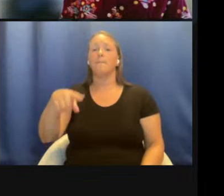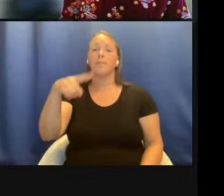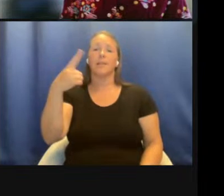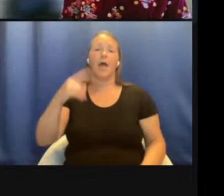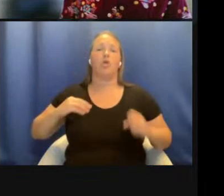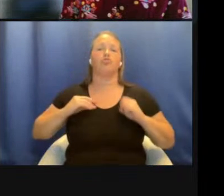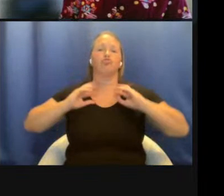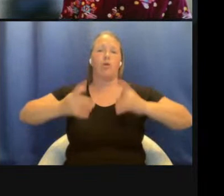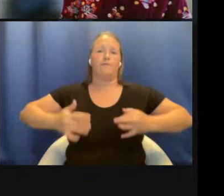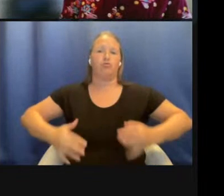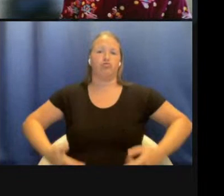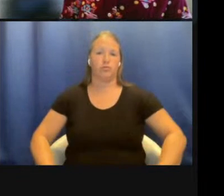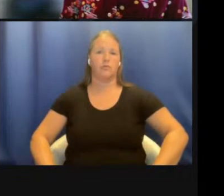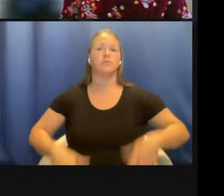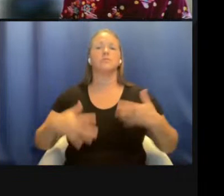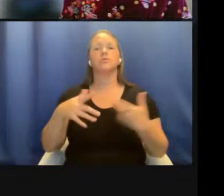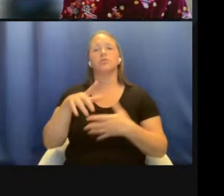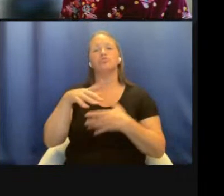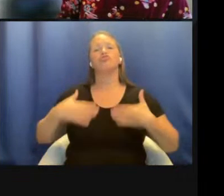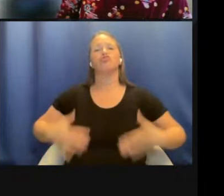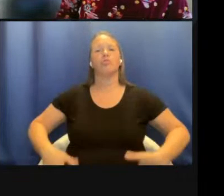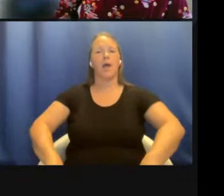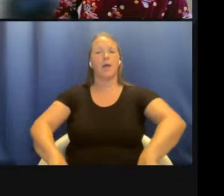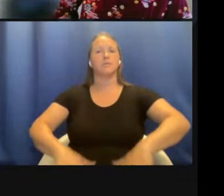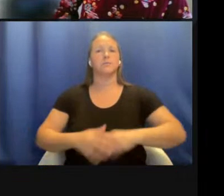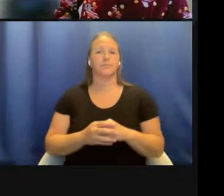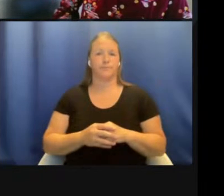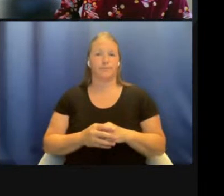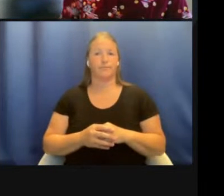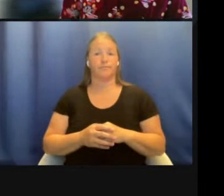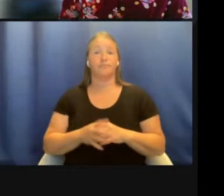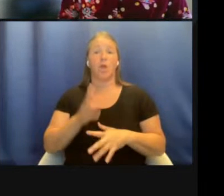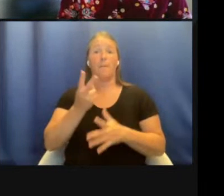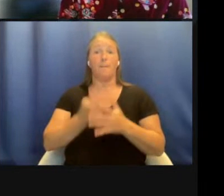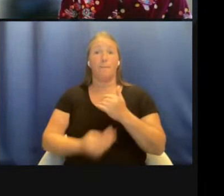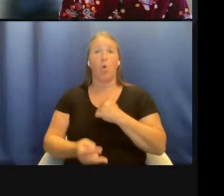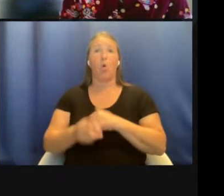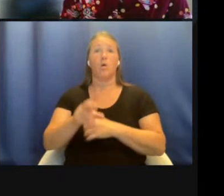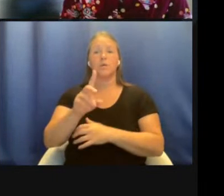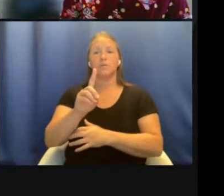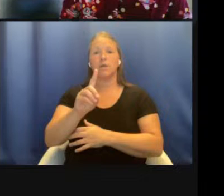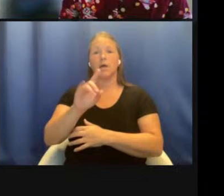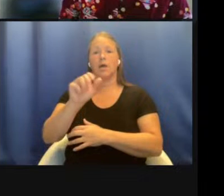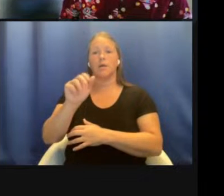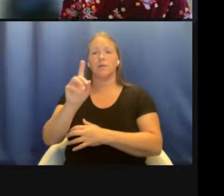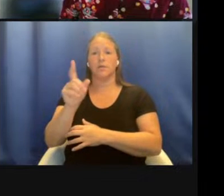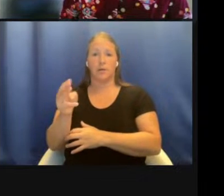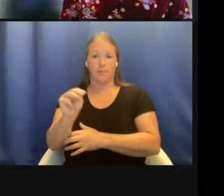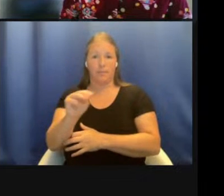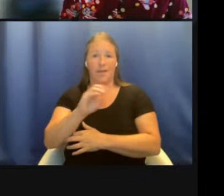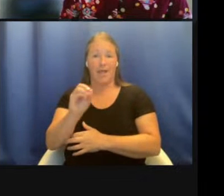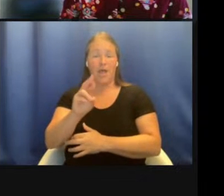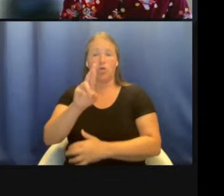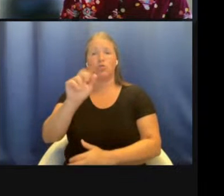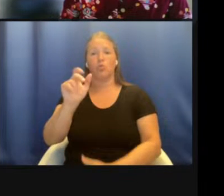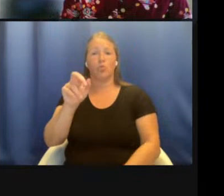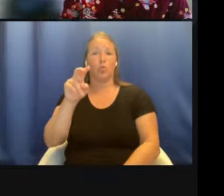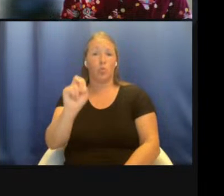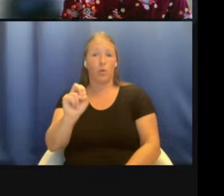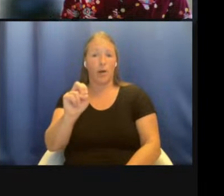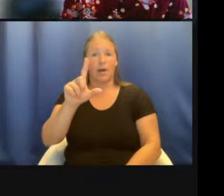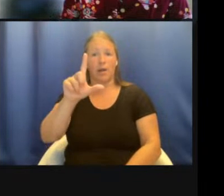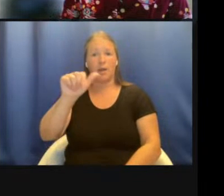the diadem and this rare lace gown and mantilla, at the height of French fashion